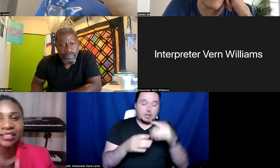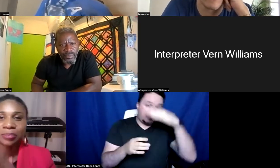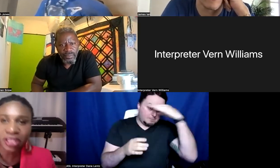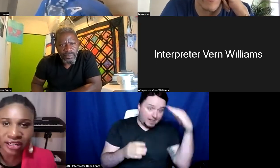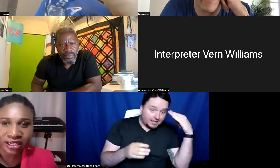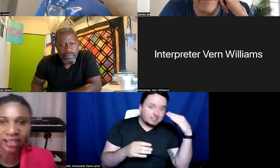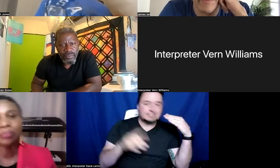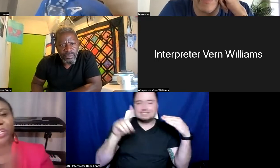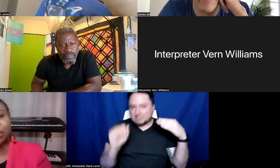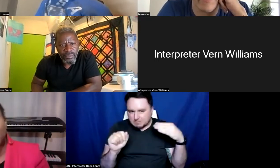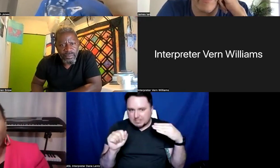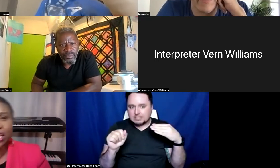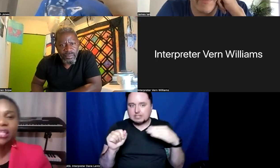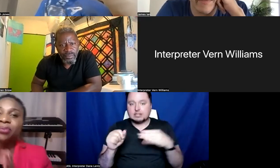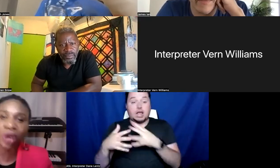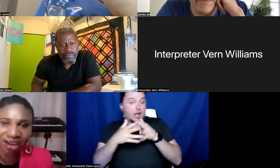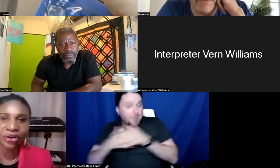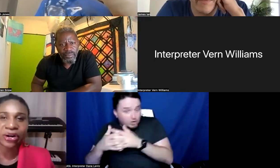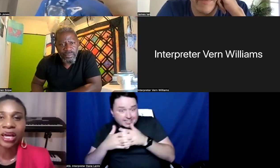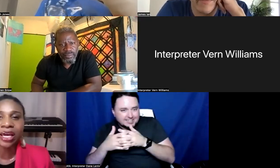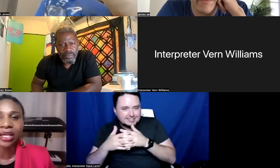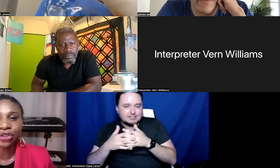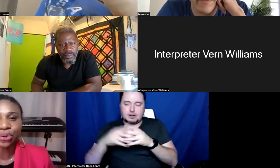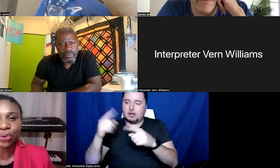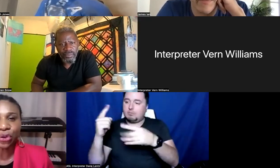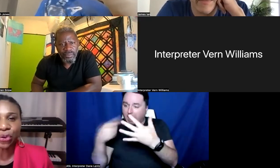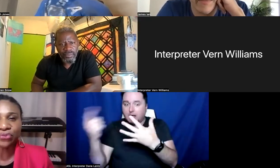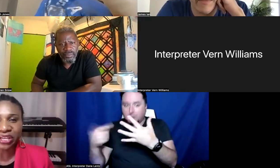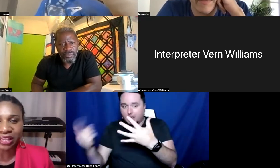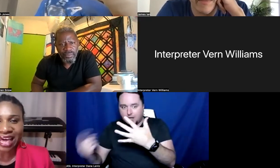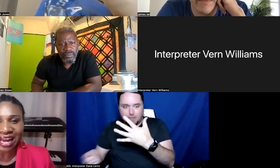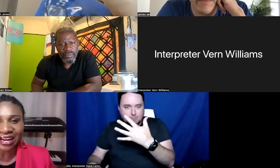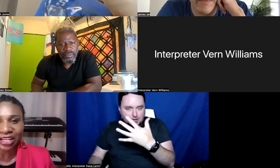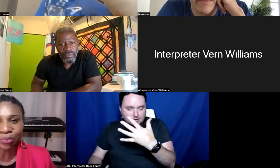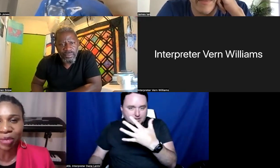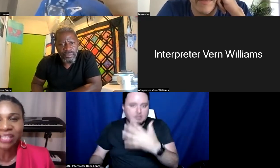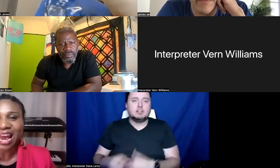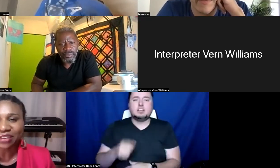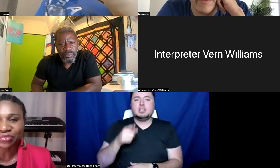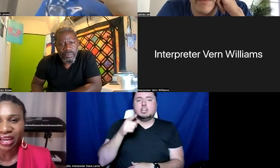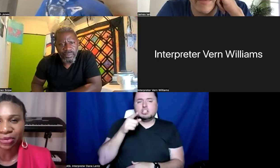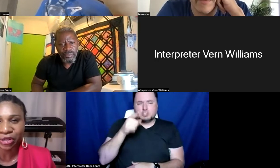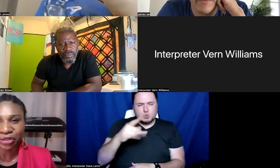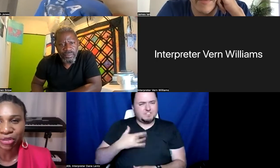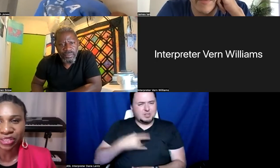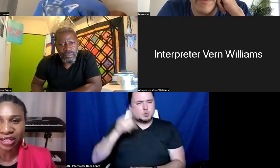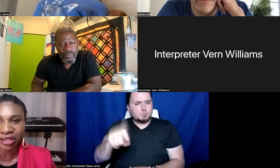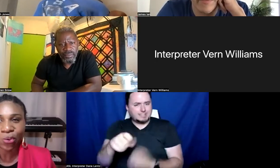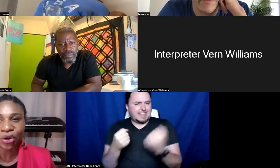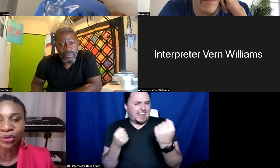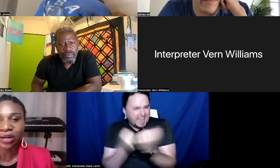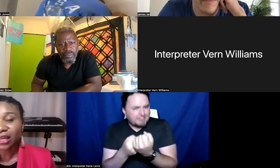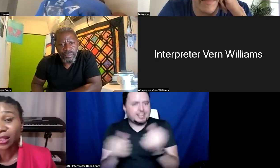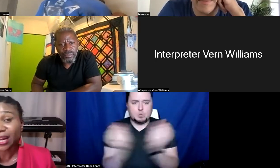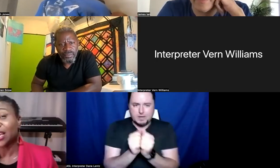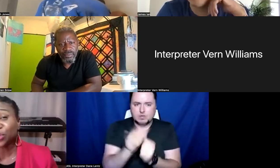and disability and being American and whatever, do you feel that you must advocate with your music,